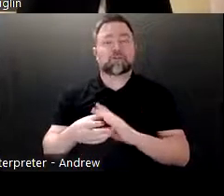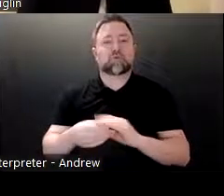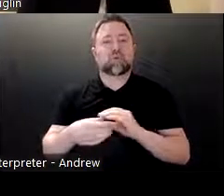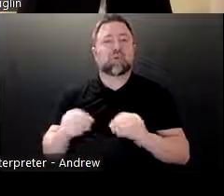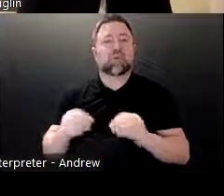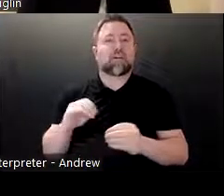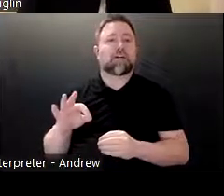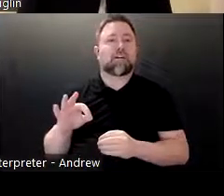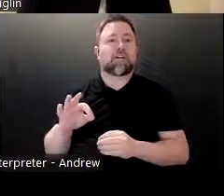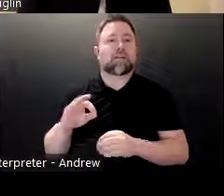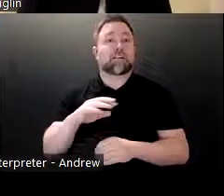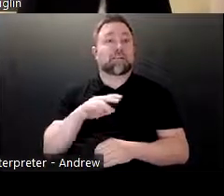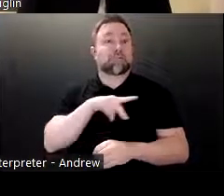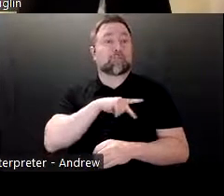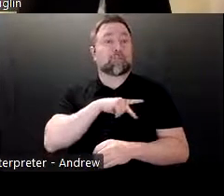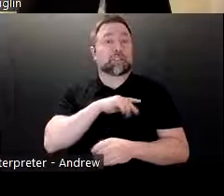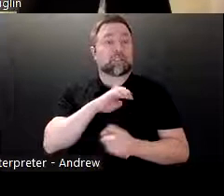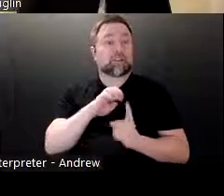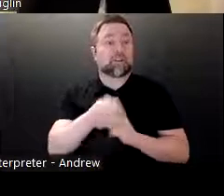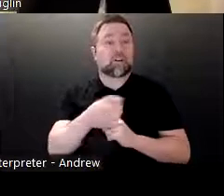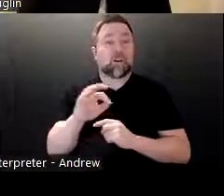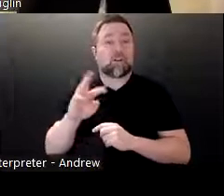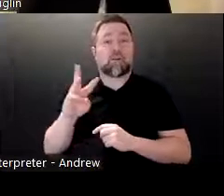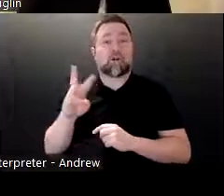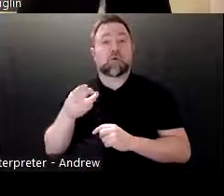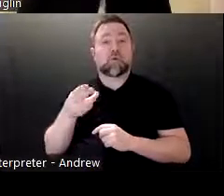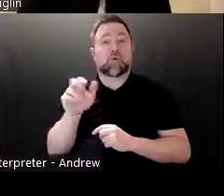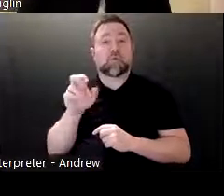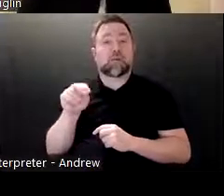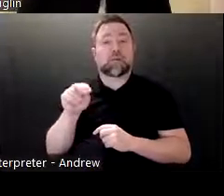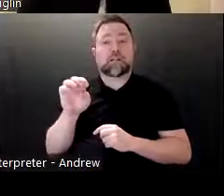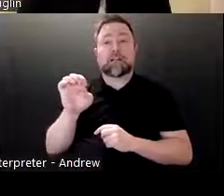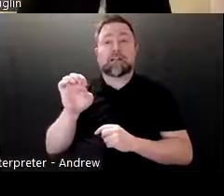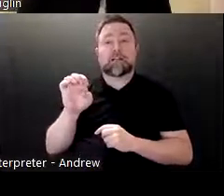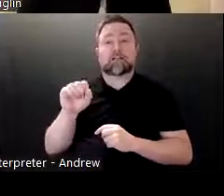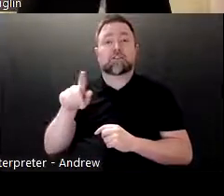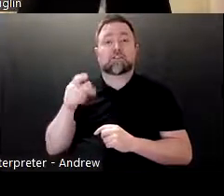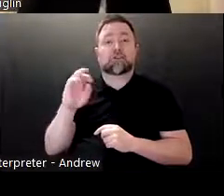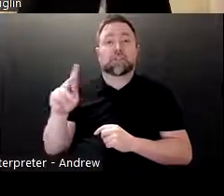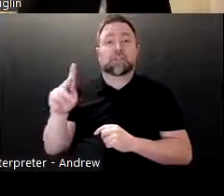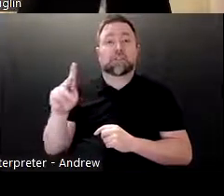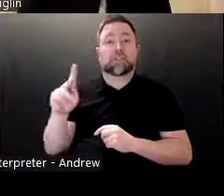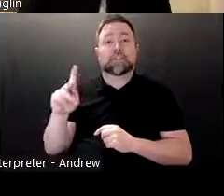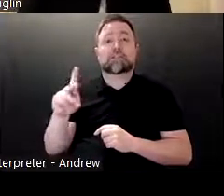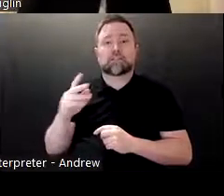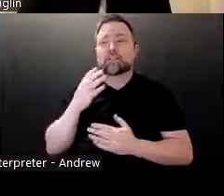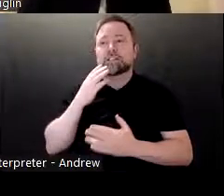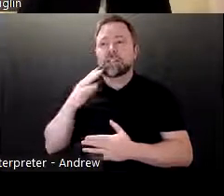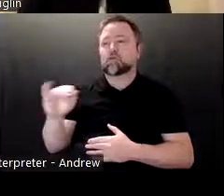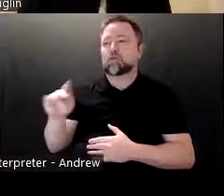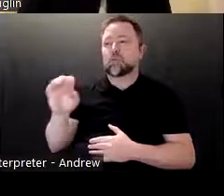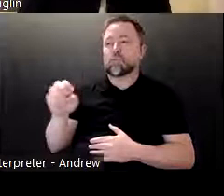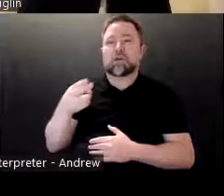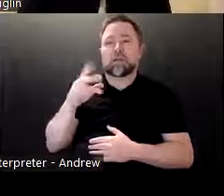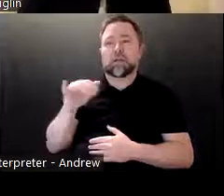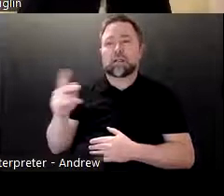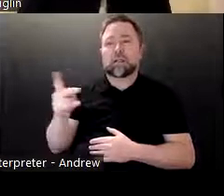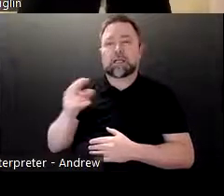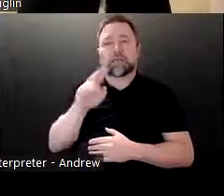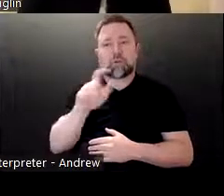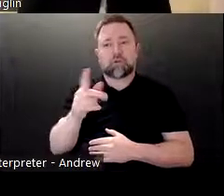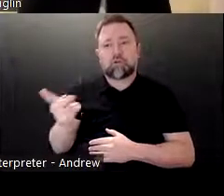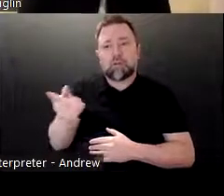personal environment created by Wharton Esherick, and my sincere thanks to our hosts, Julie and Holly, and to you, Rachel, as we